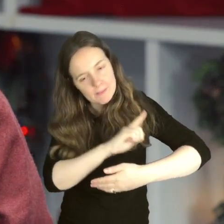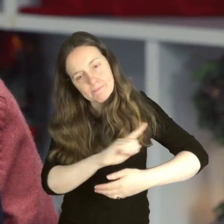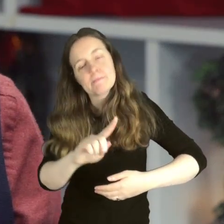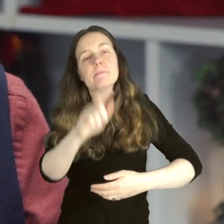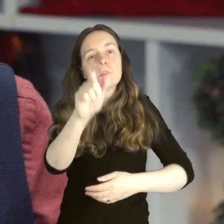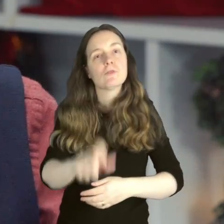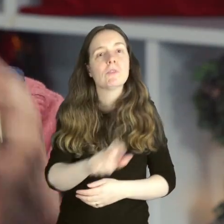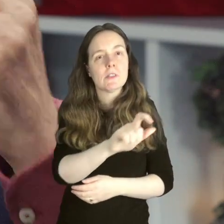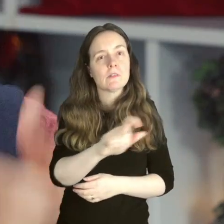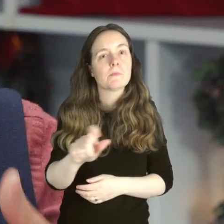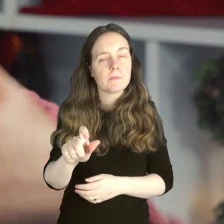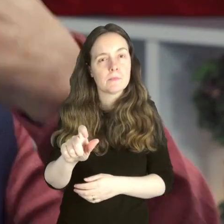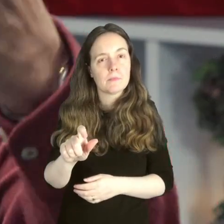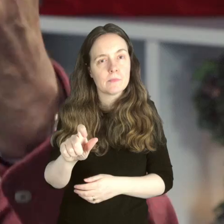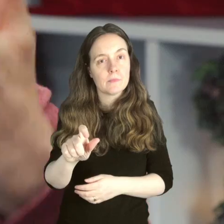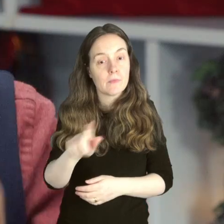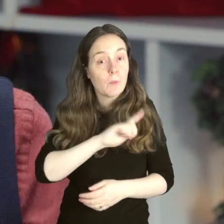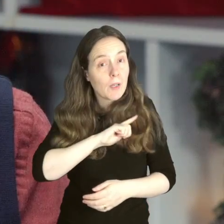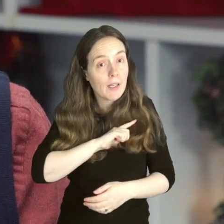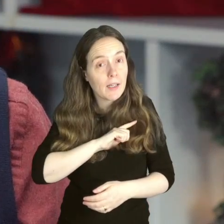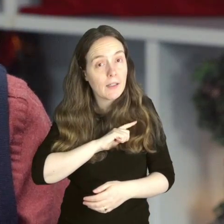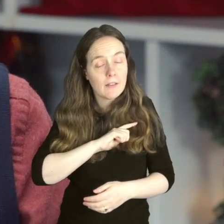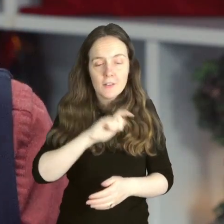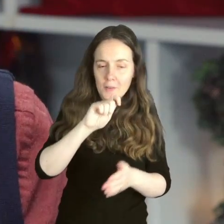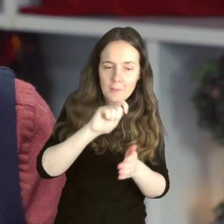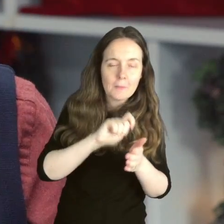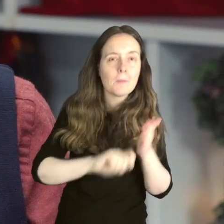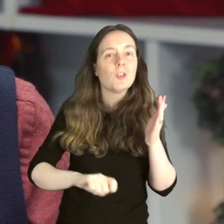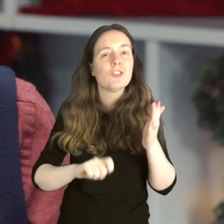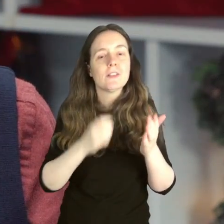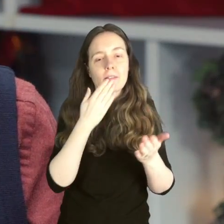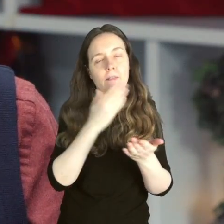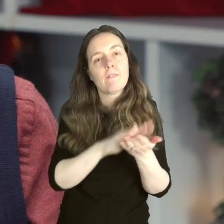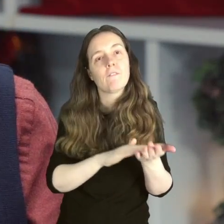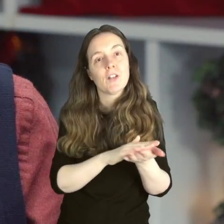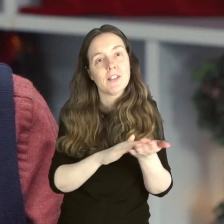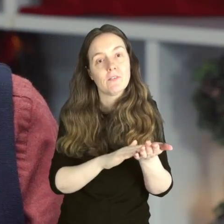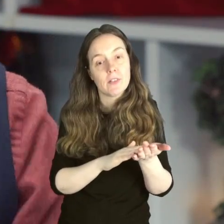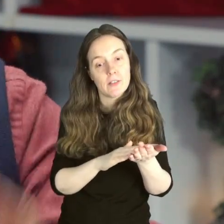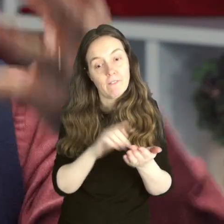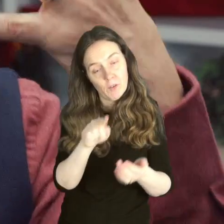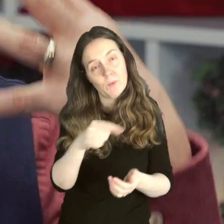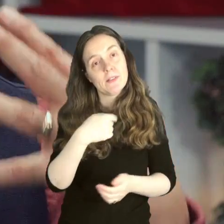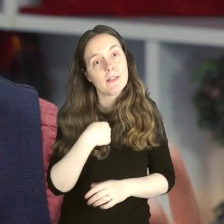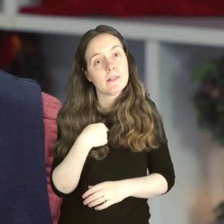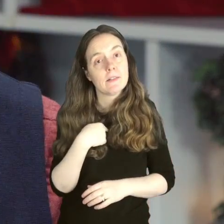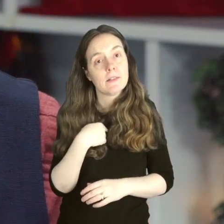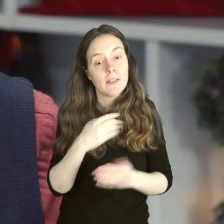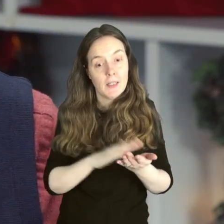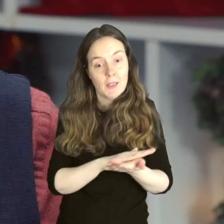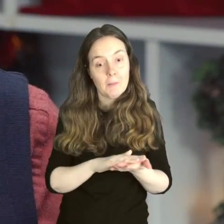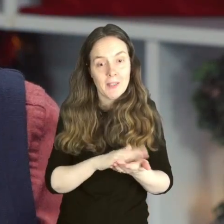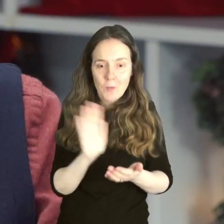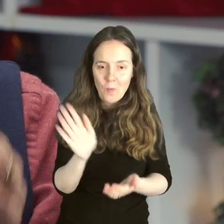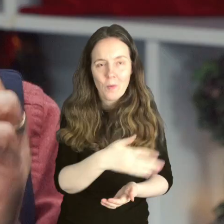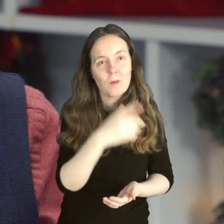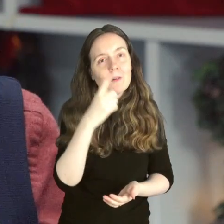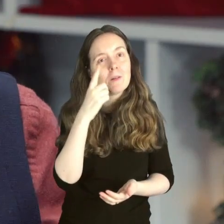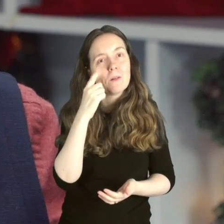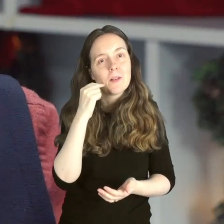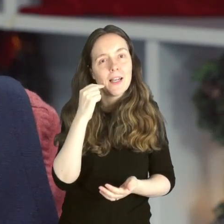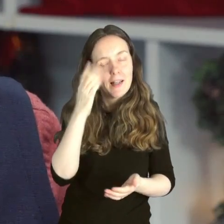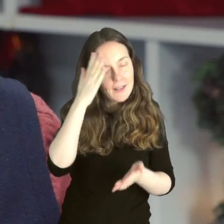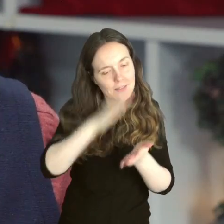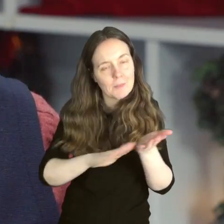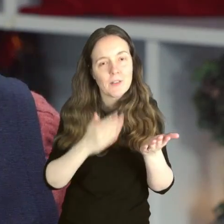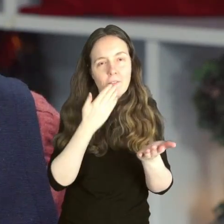cross to purchase for you and I forgiveness, so that we could all experience